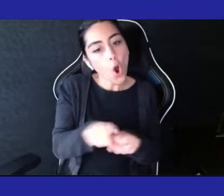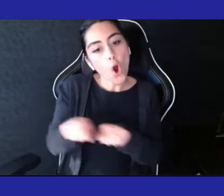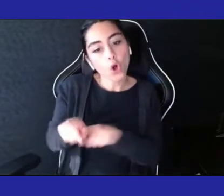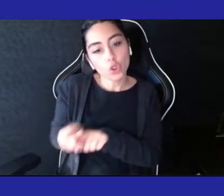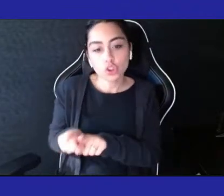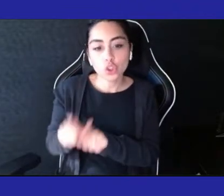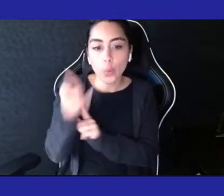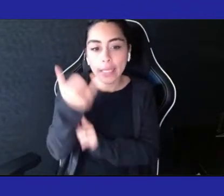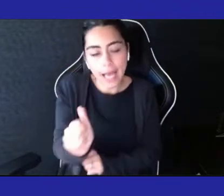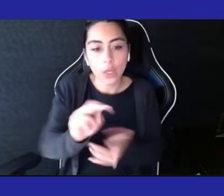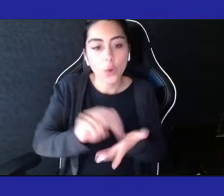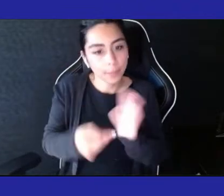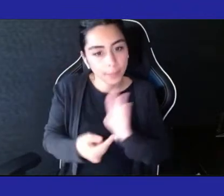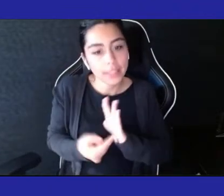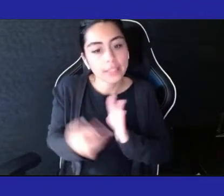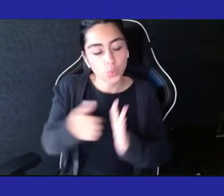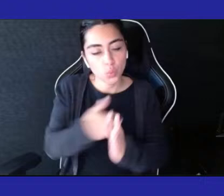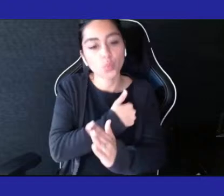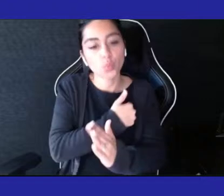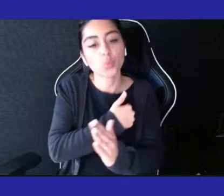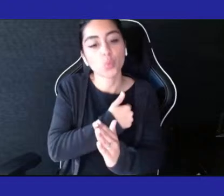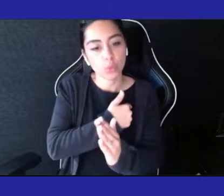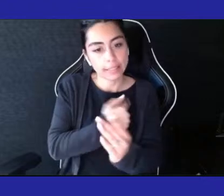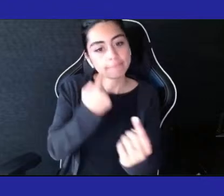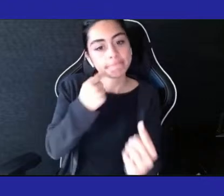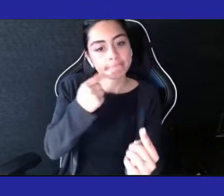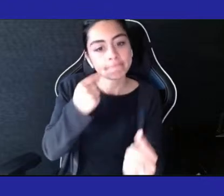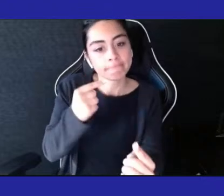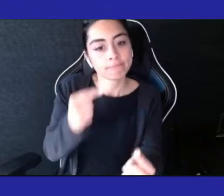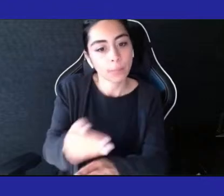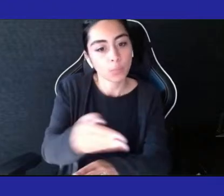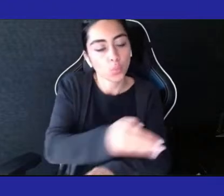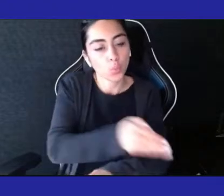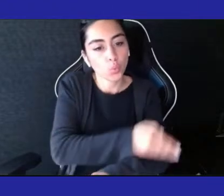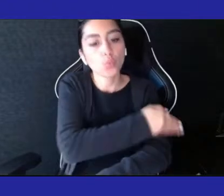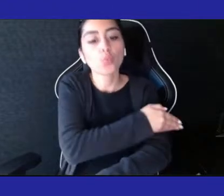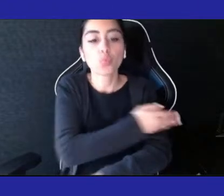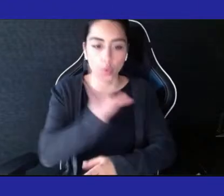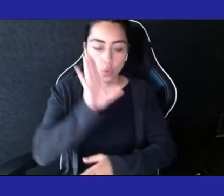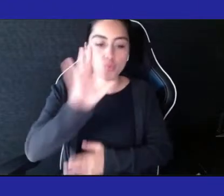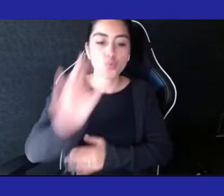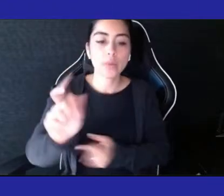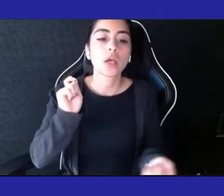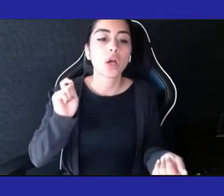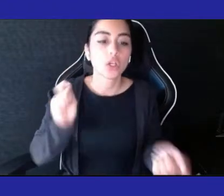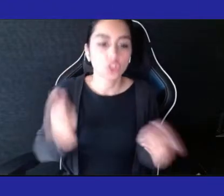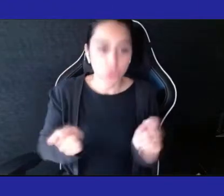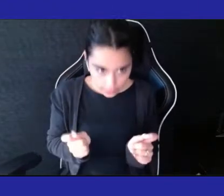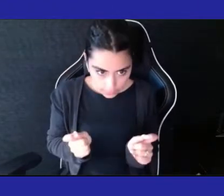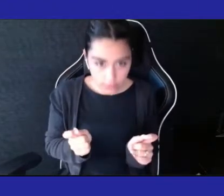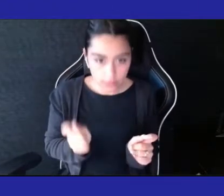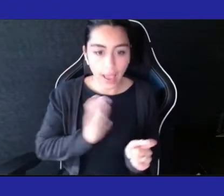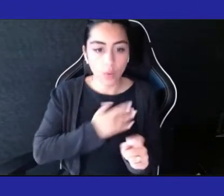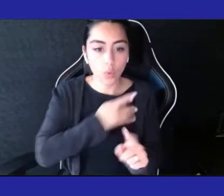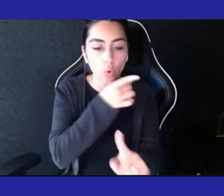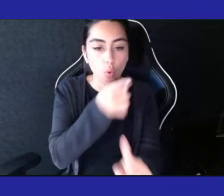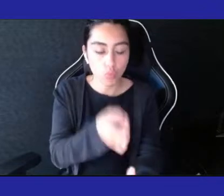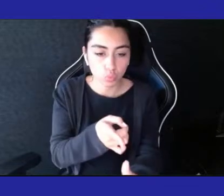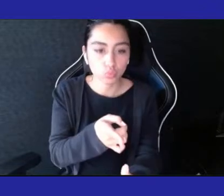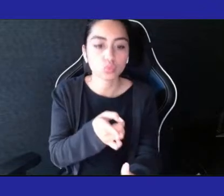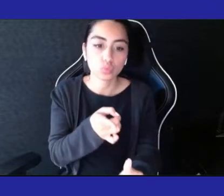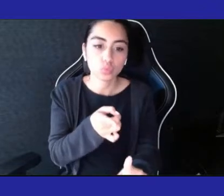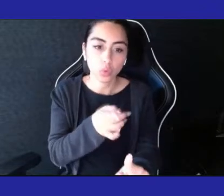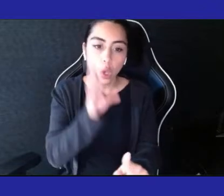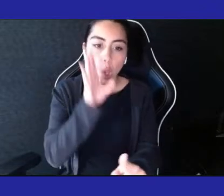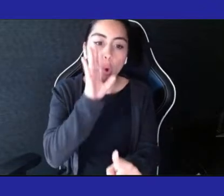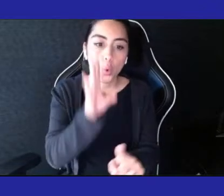pushing ourselves to improve. And so we will adjust our goals to put these back into the